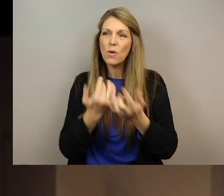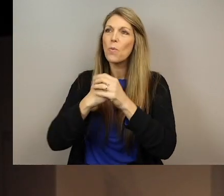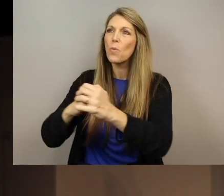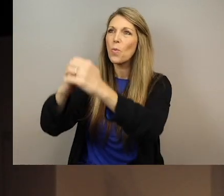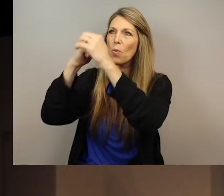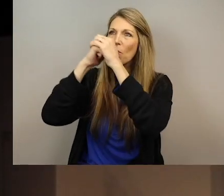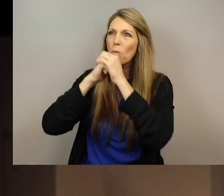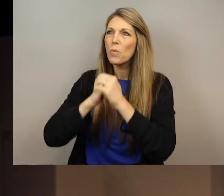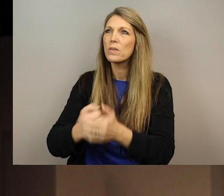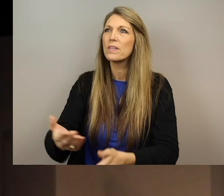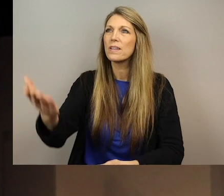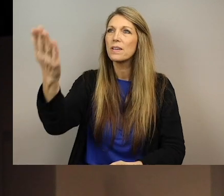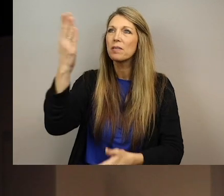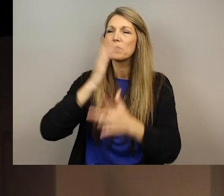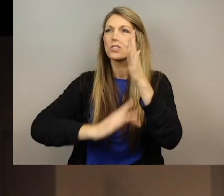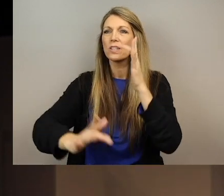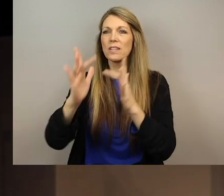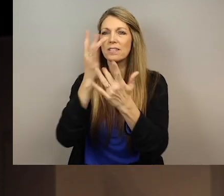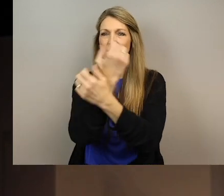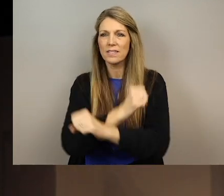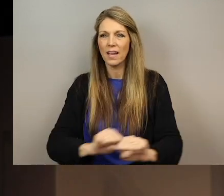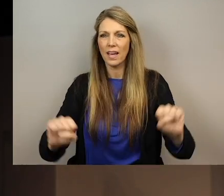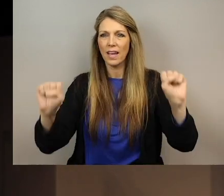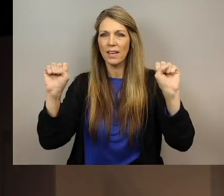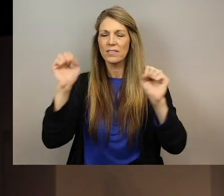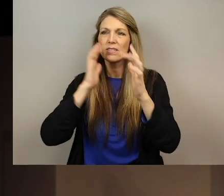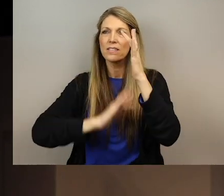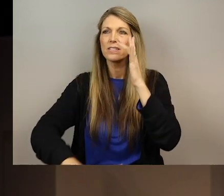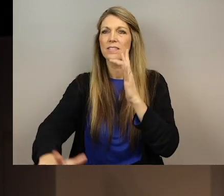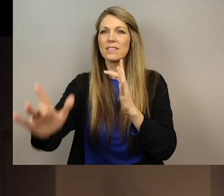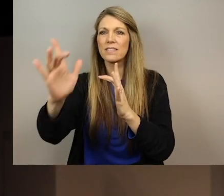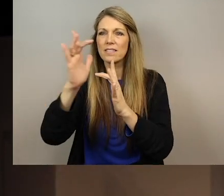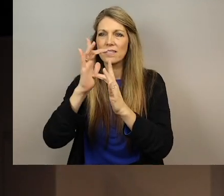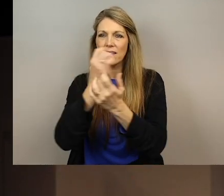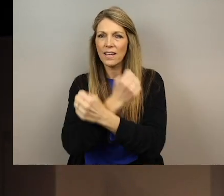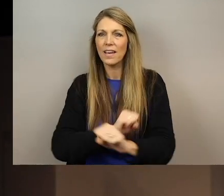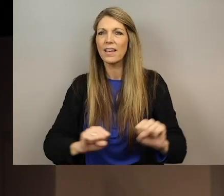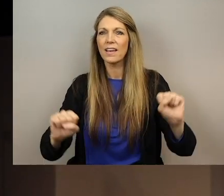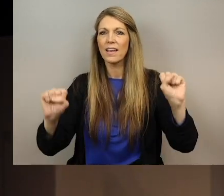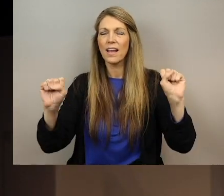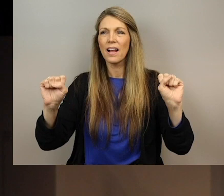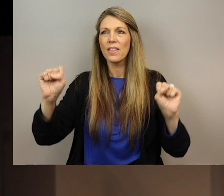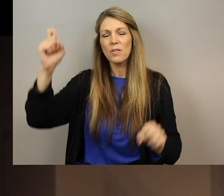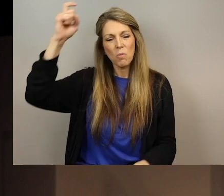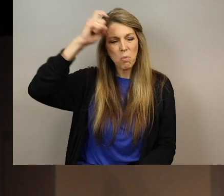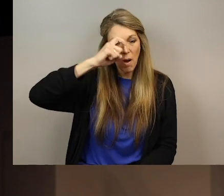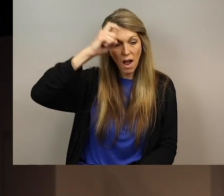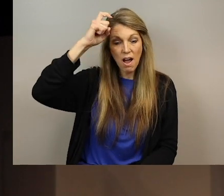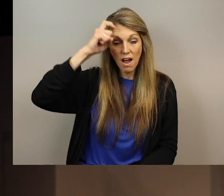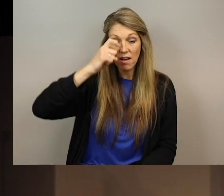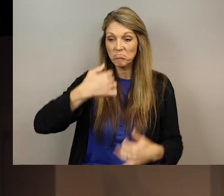hearts adore him. Jesus saves, Jesus saves. And